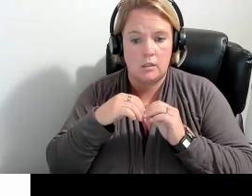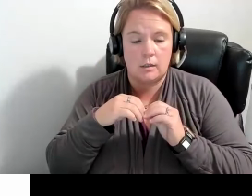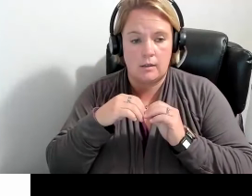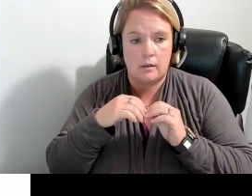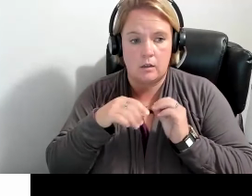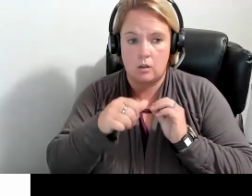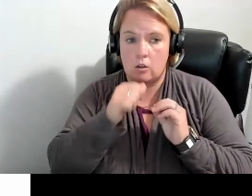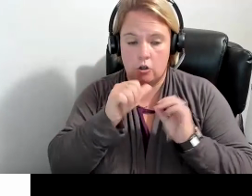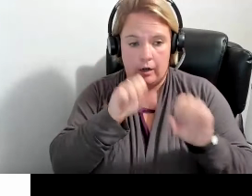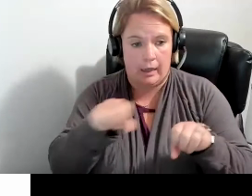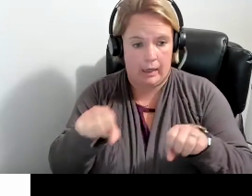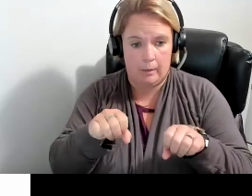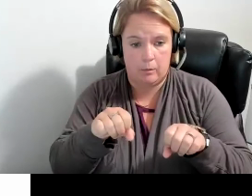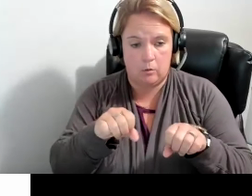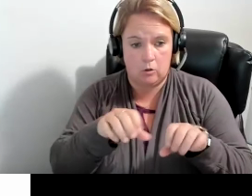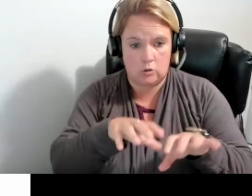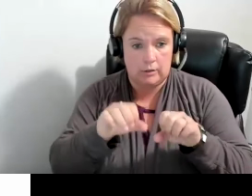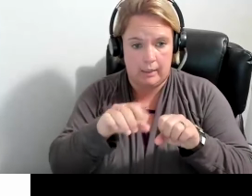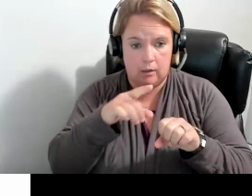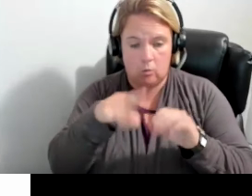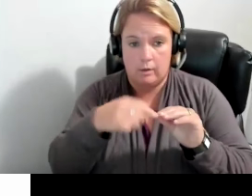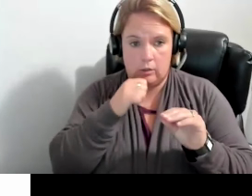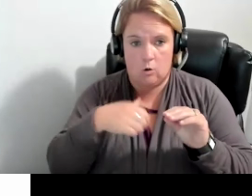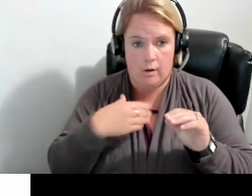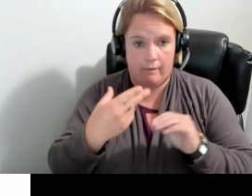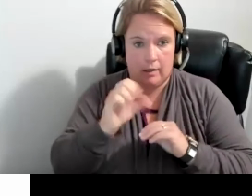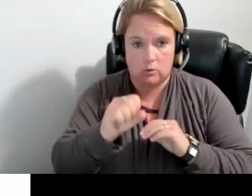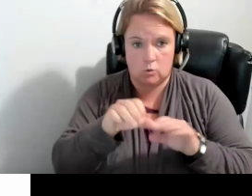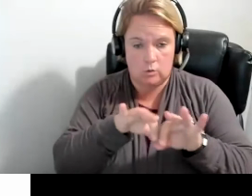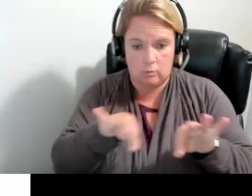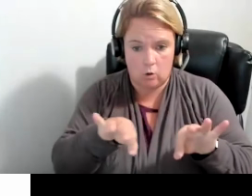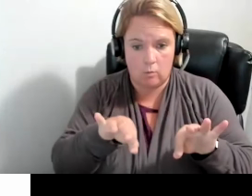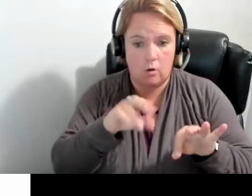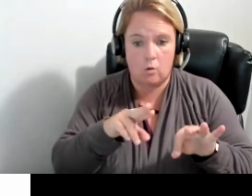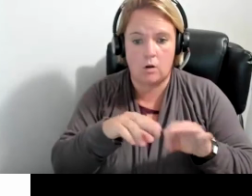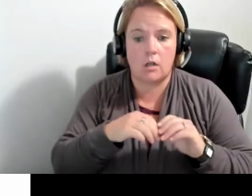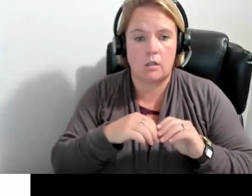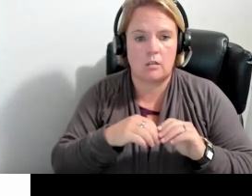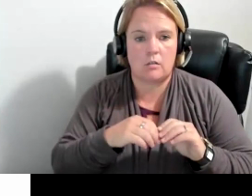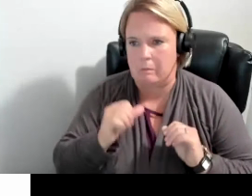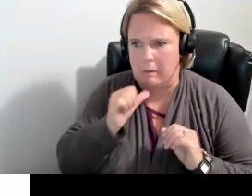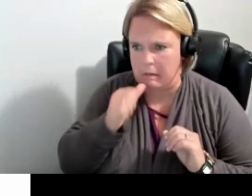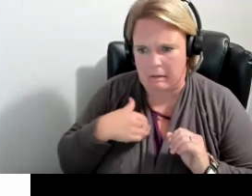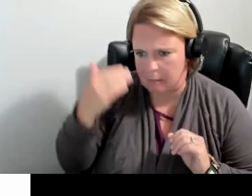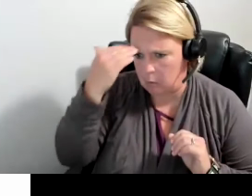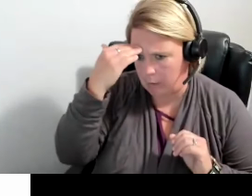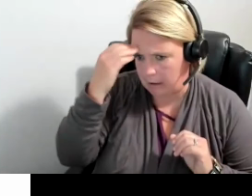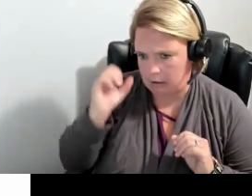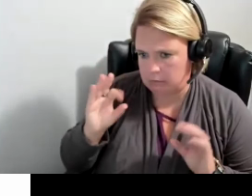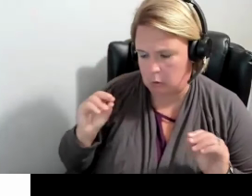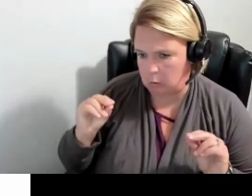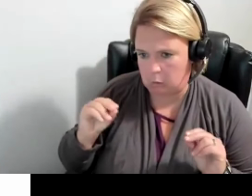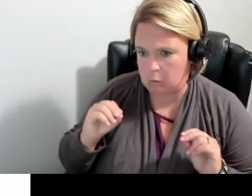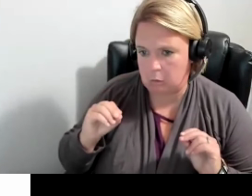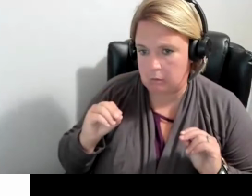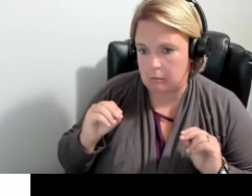not able to take if they don't have a high school diploma or GED or a HiSET? Or No, not that I'm aware of. I mean, I